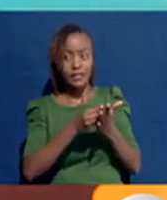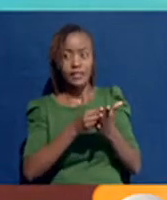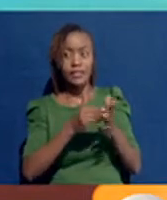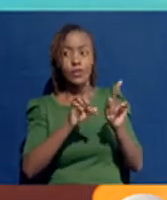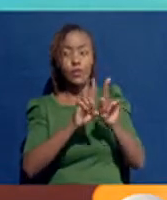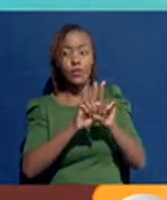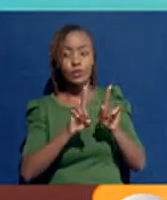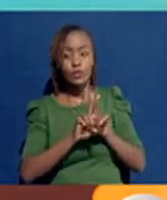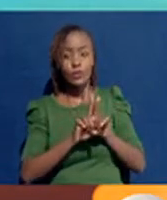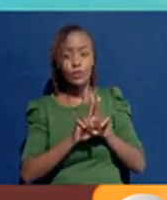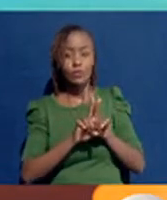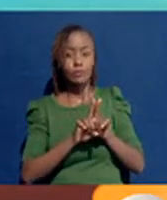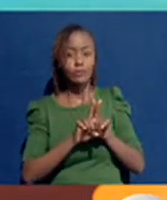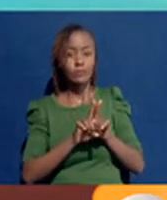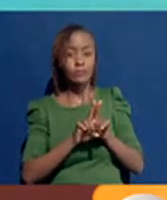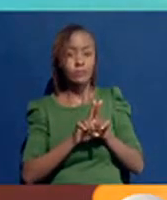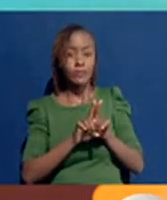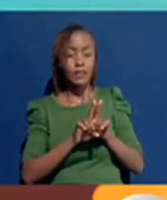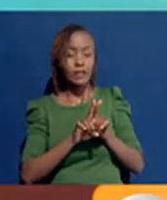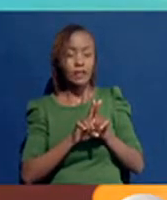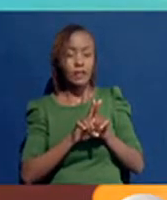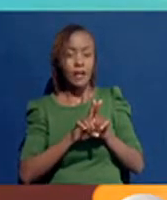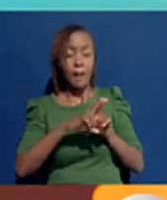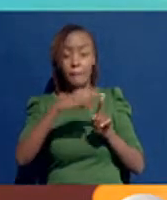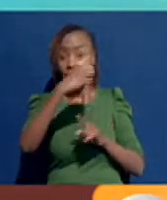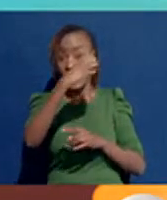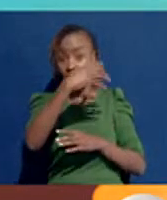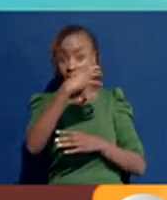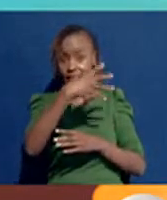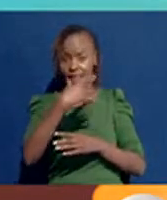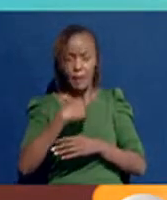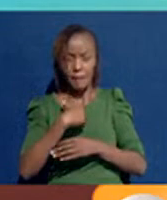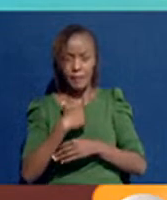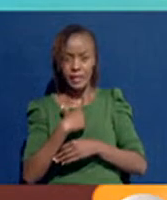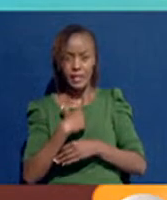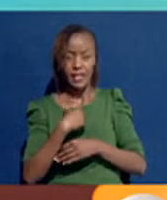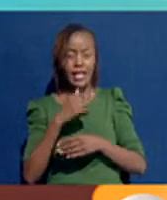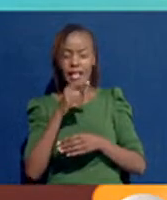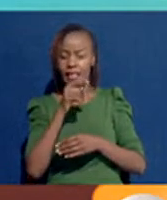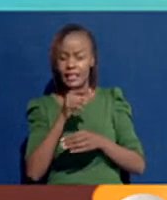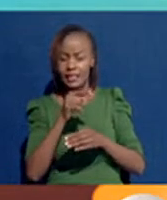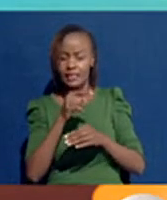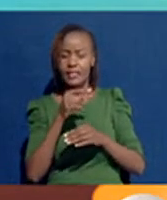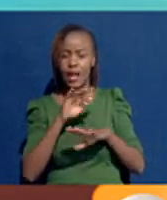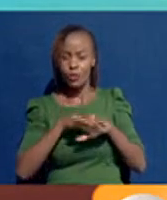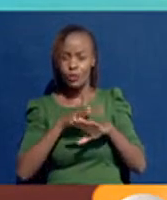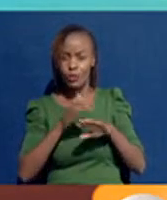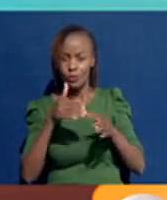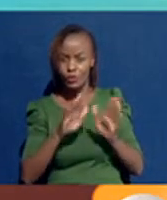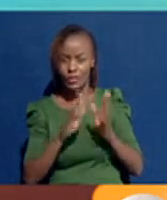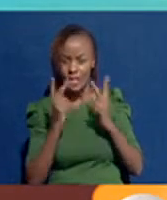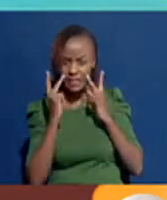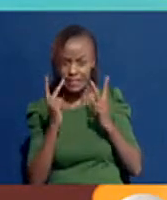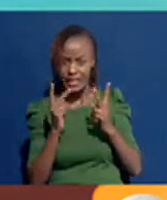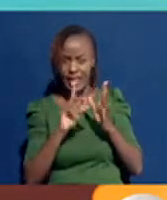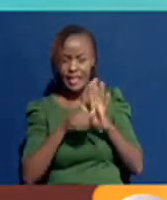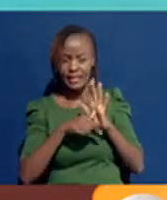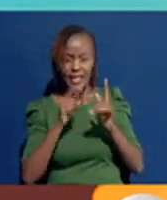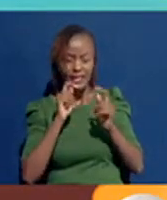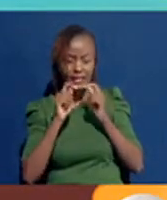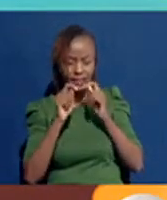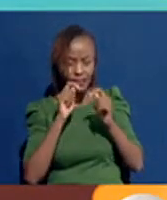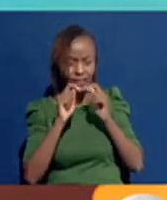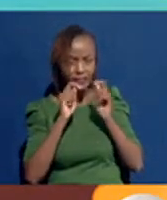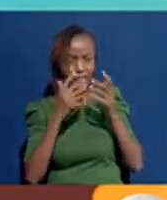public policy. Mm-hmm. That's the area I really excelled very well. So this opportunity came, and the interview was carried